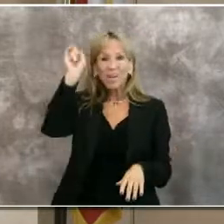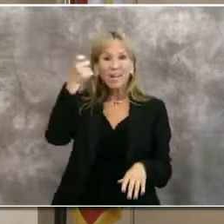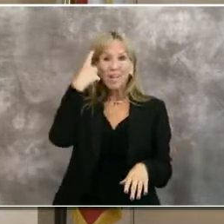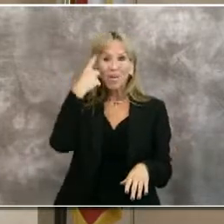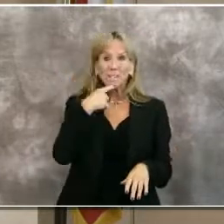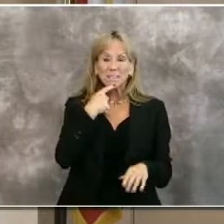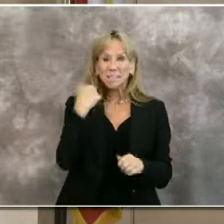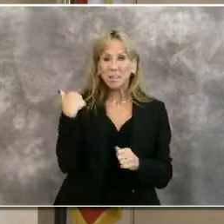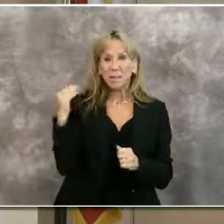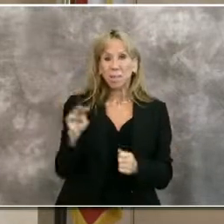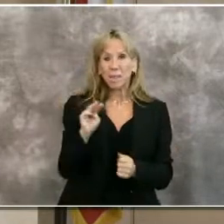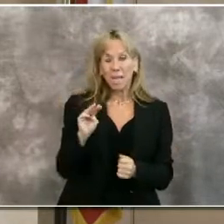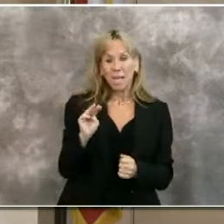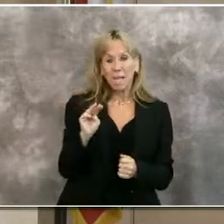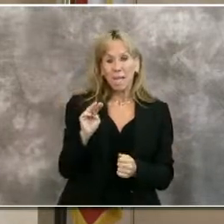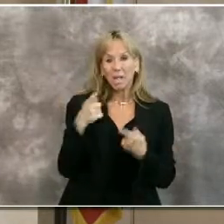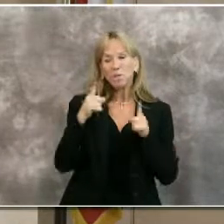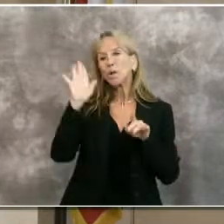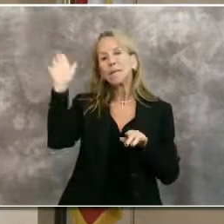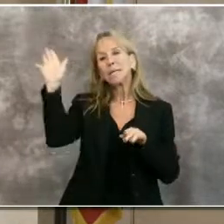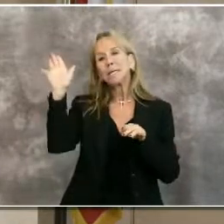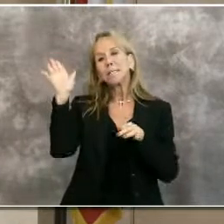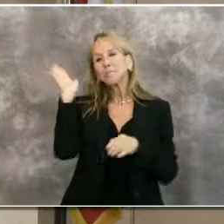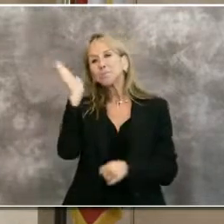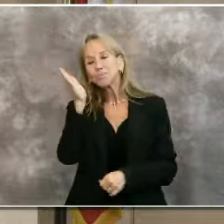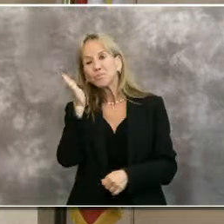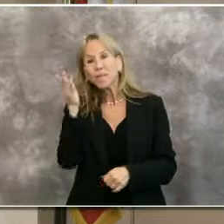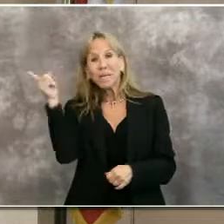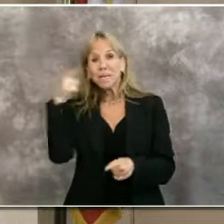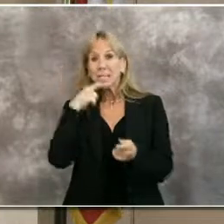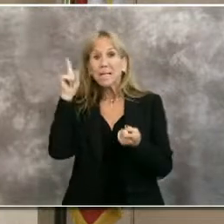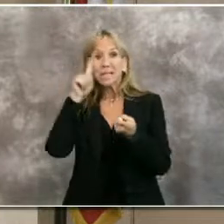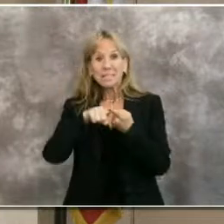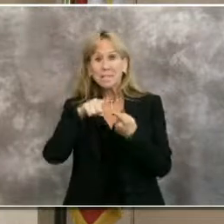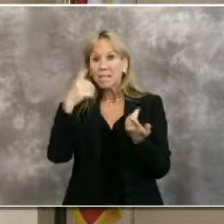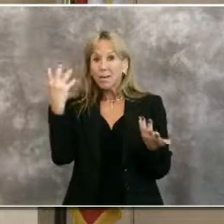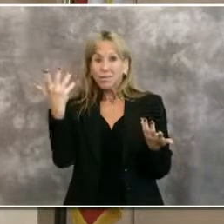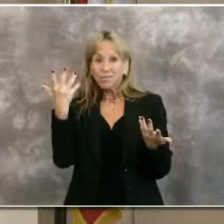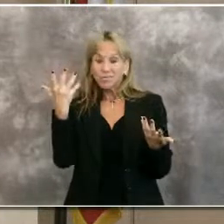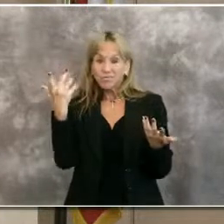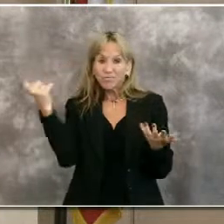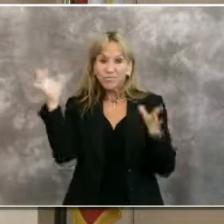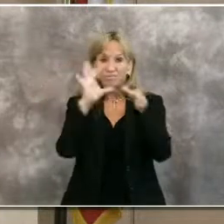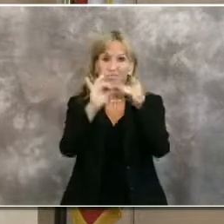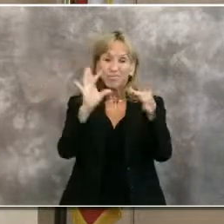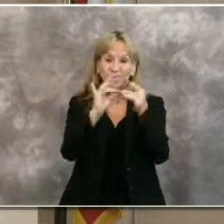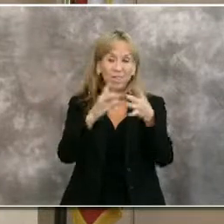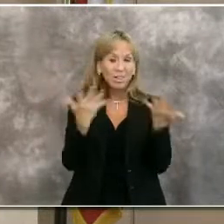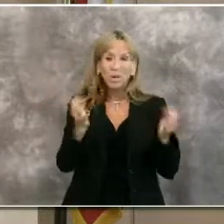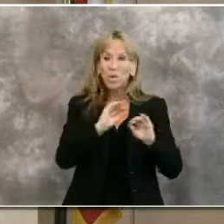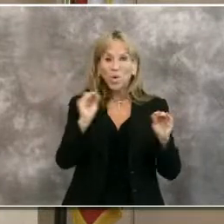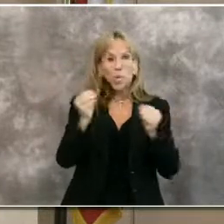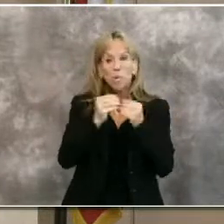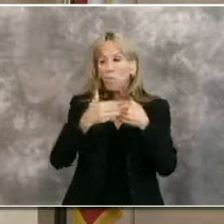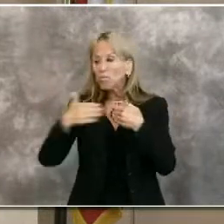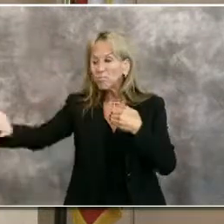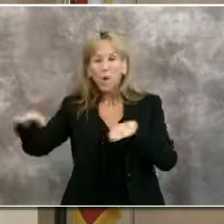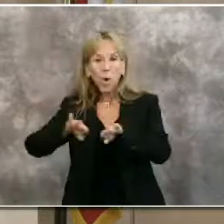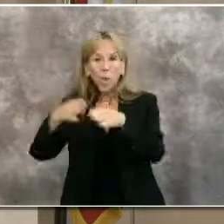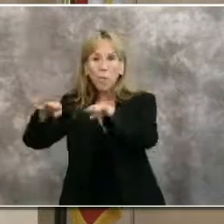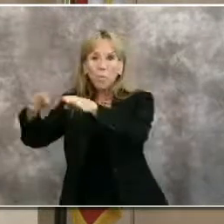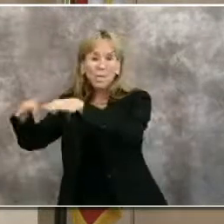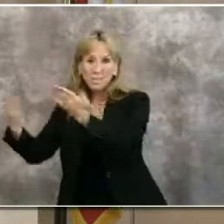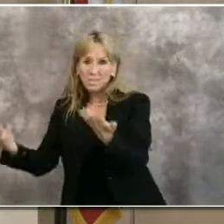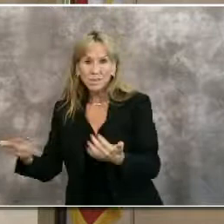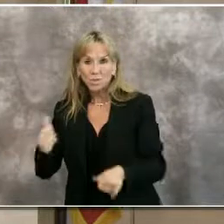on Monday's press briefing, until further notice, there will be no additional openings. And because there